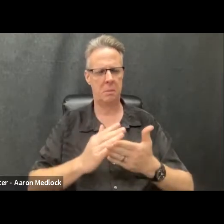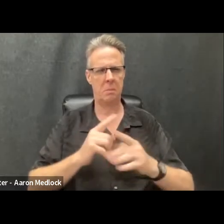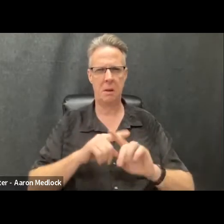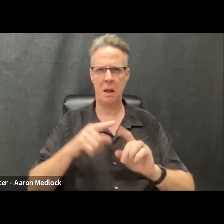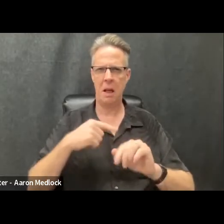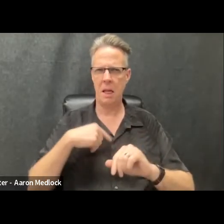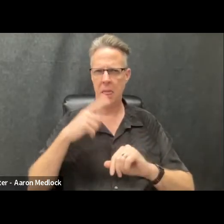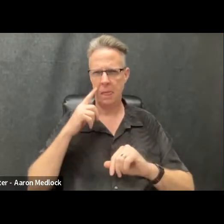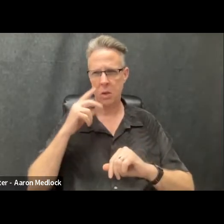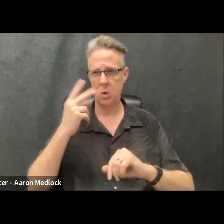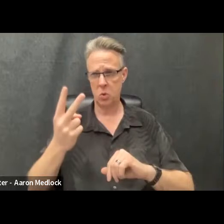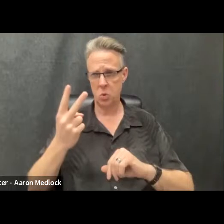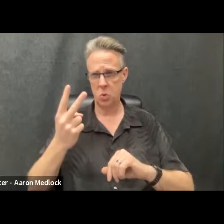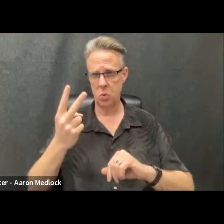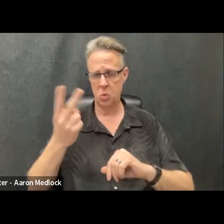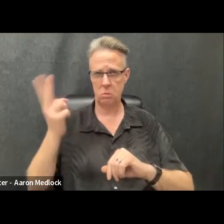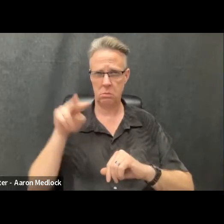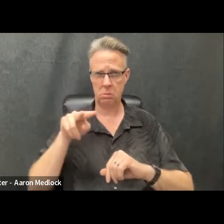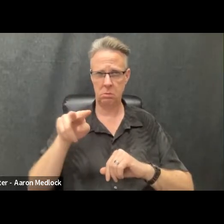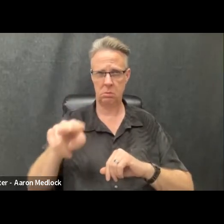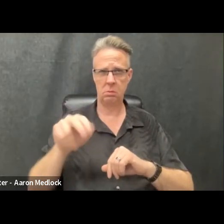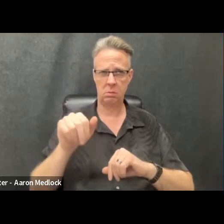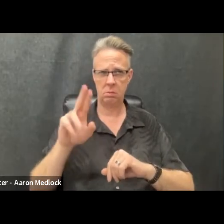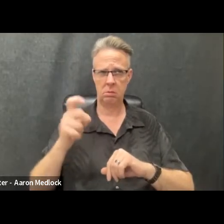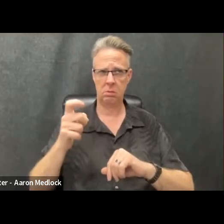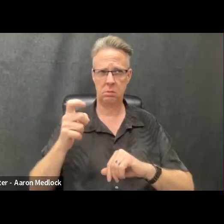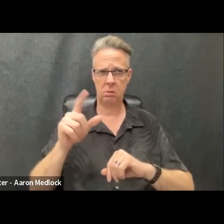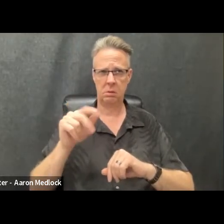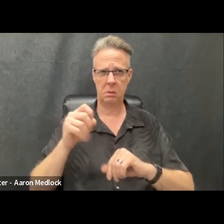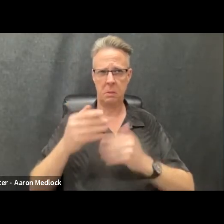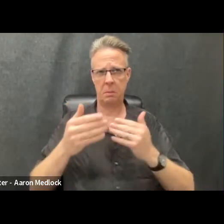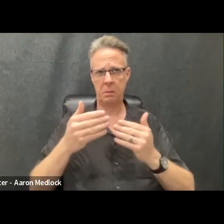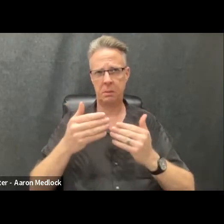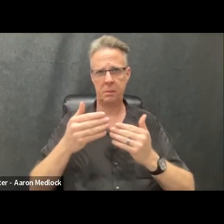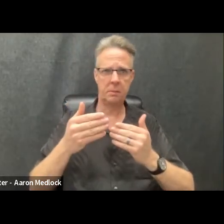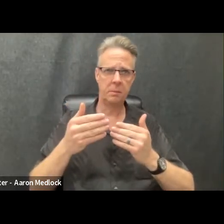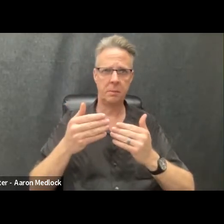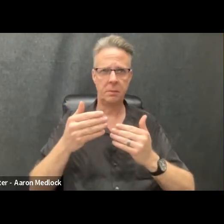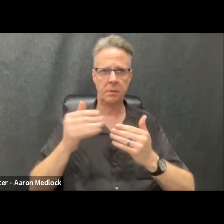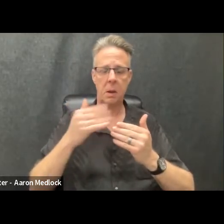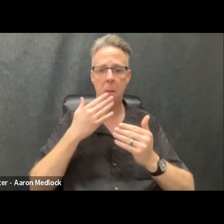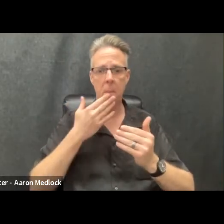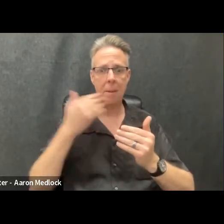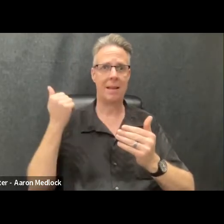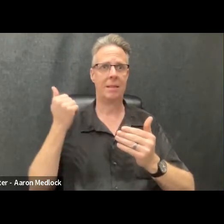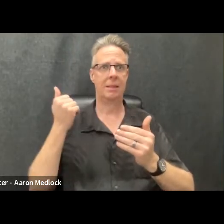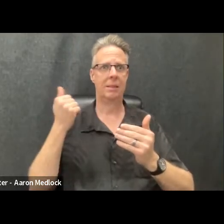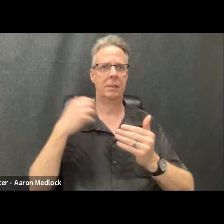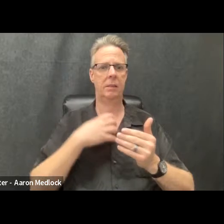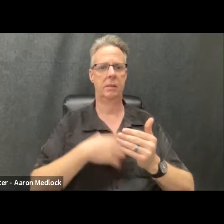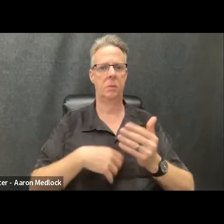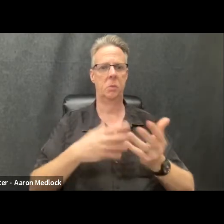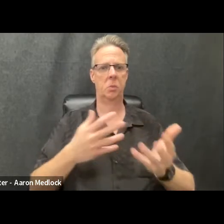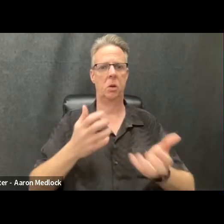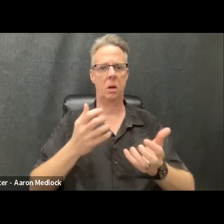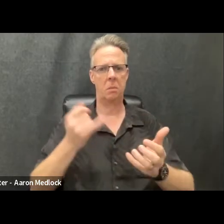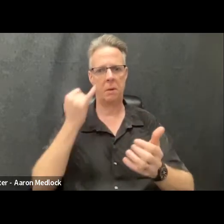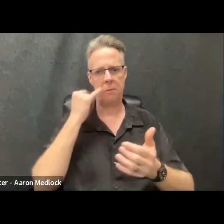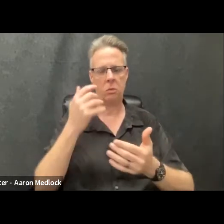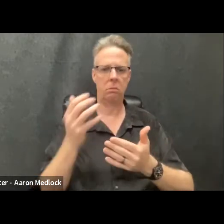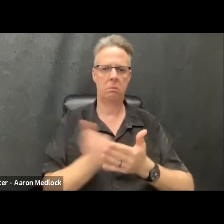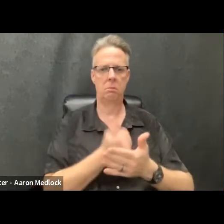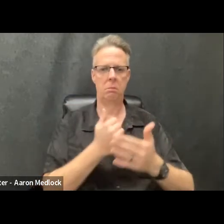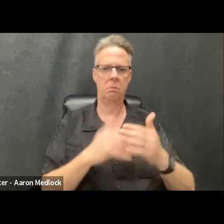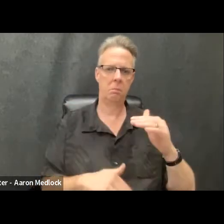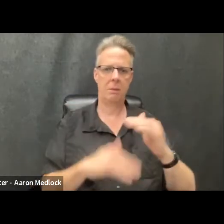2 auxiliary lanes is maybe the technically desirable solution if you're trying to